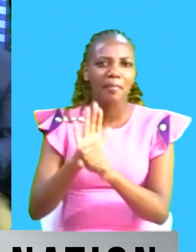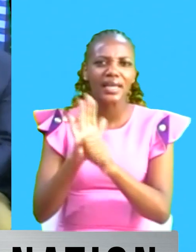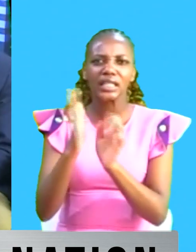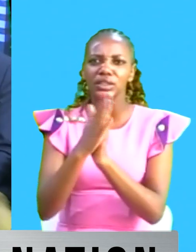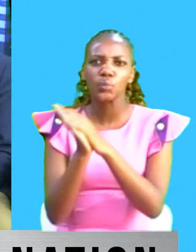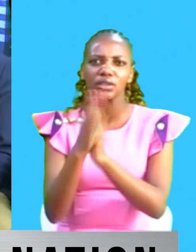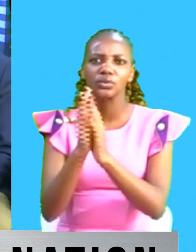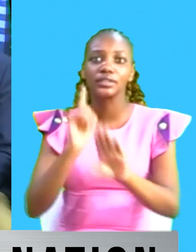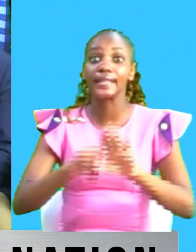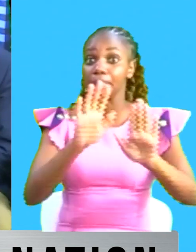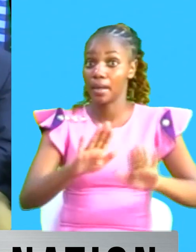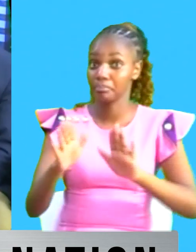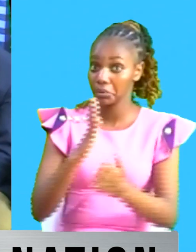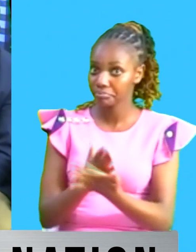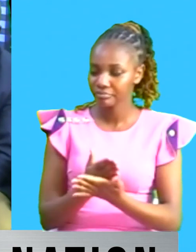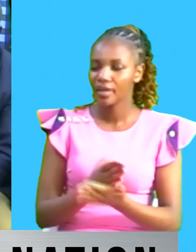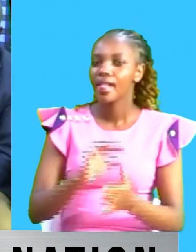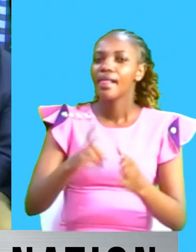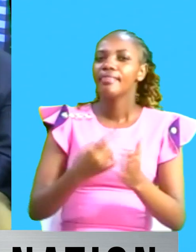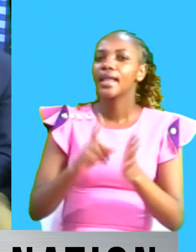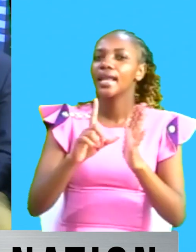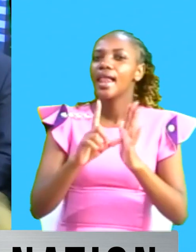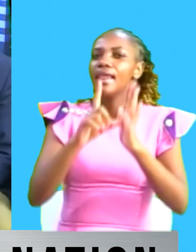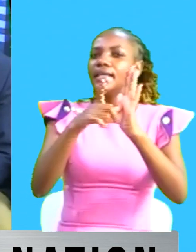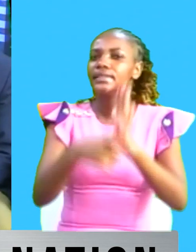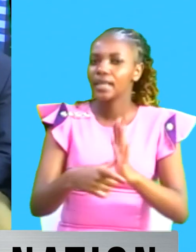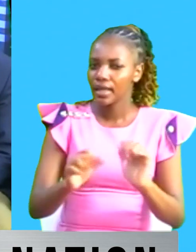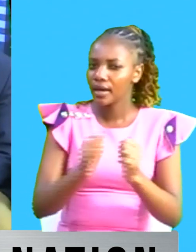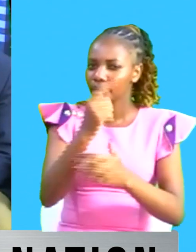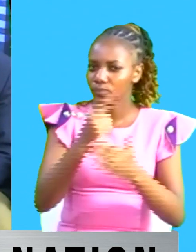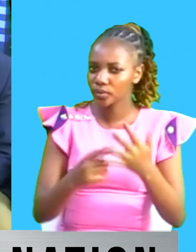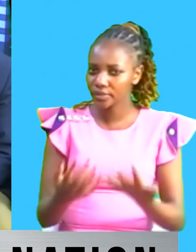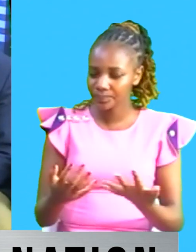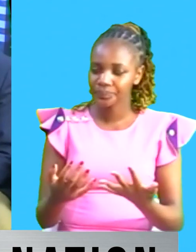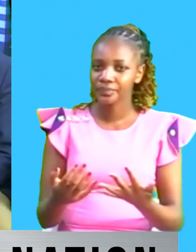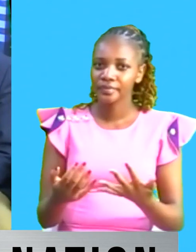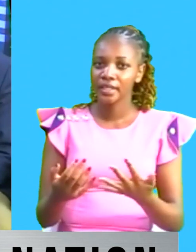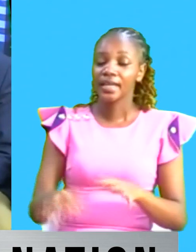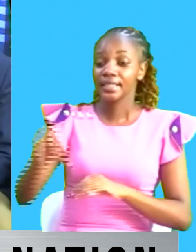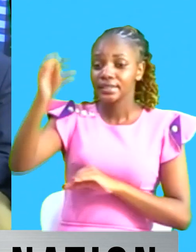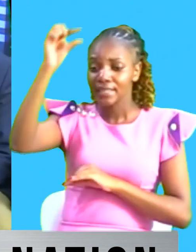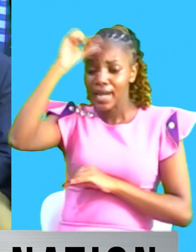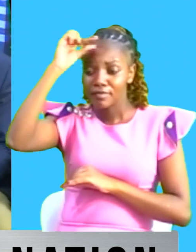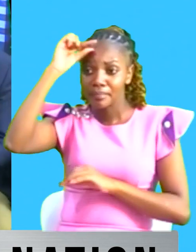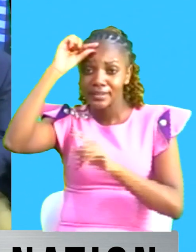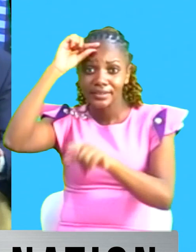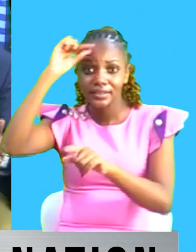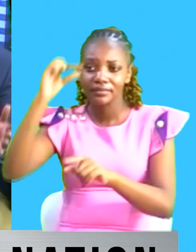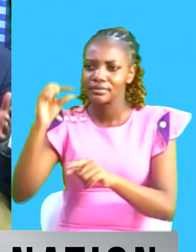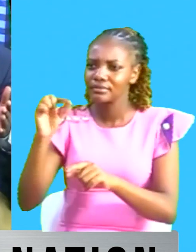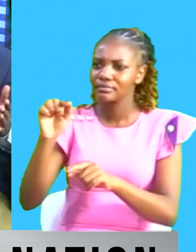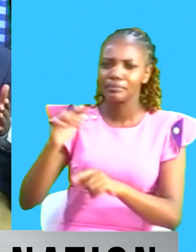in the campaigns, and then now you end up in a situation where it is government that basically looks